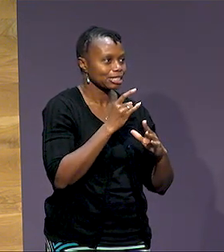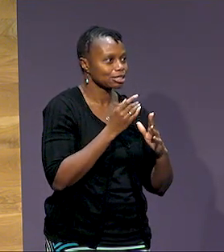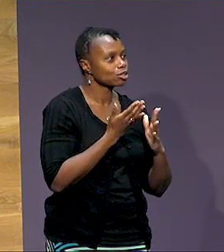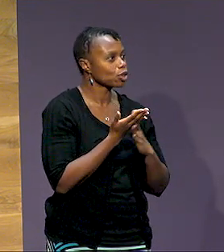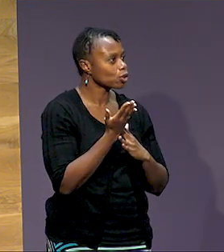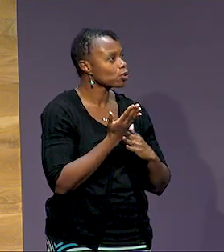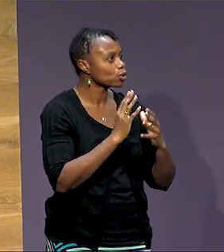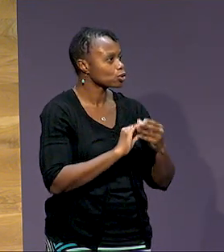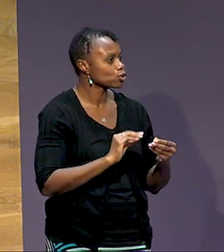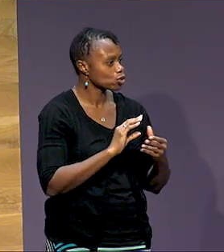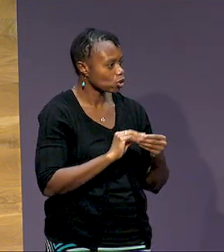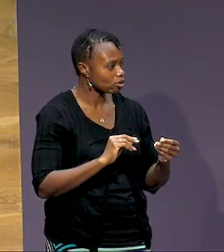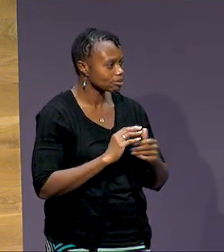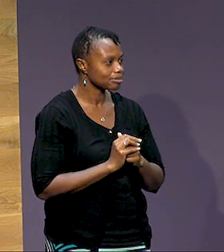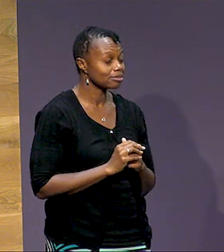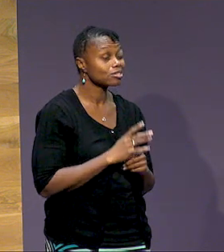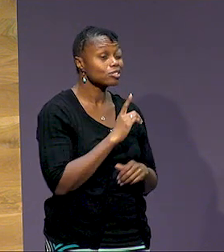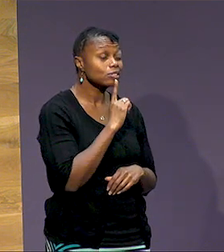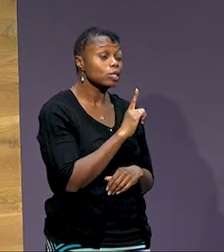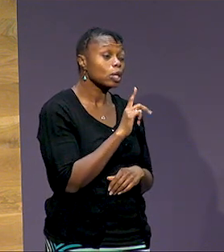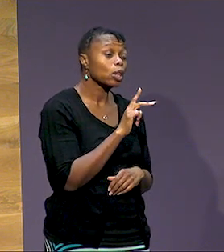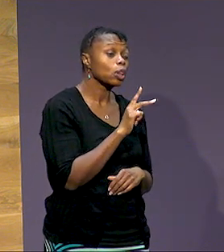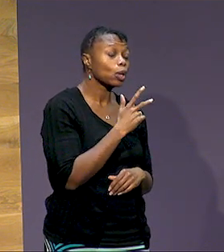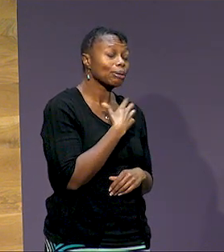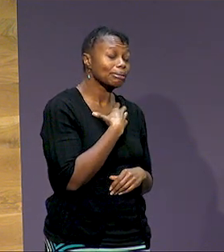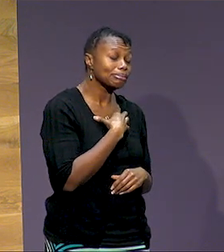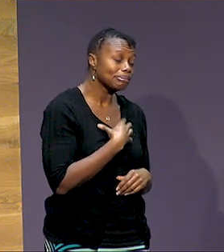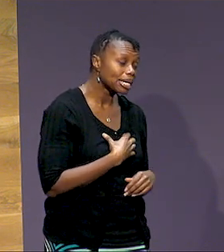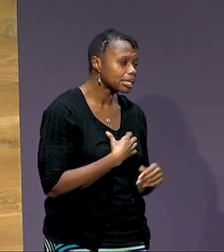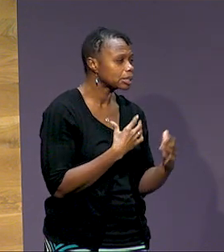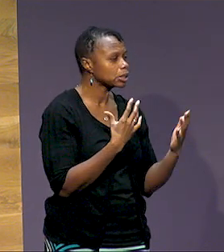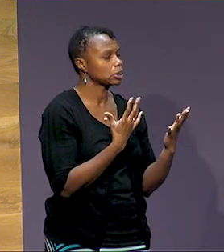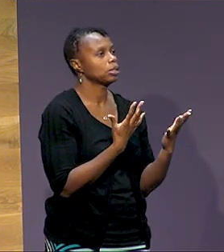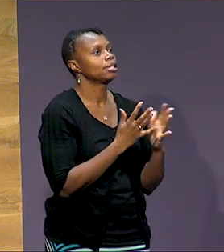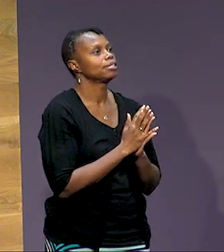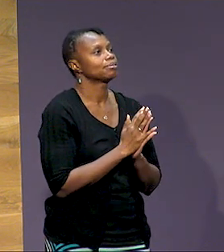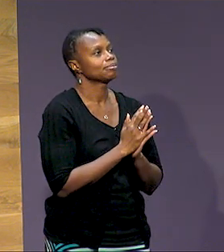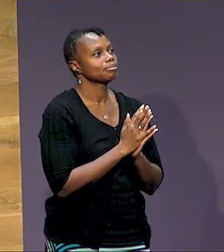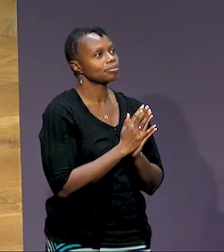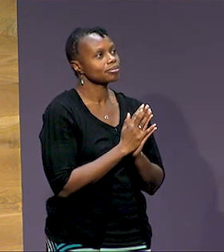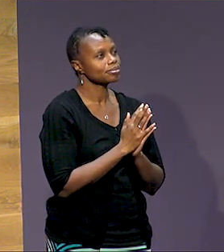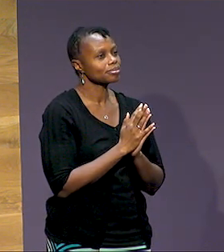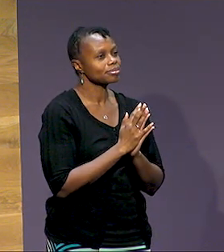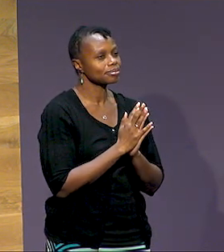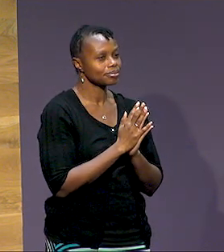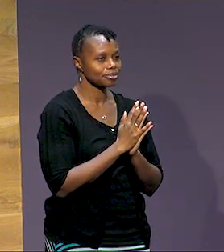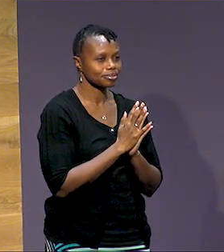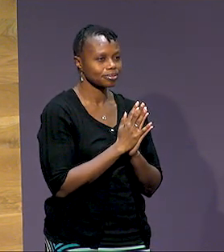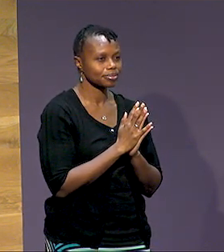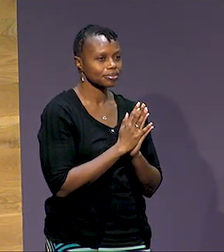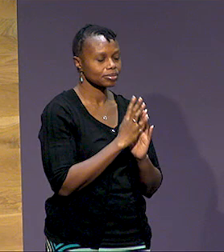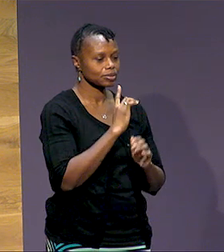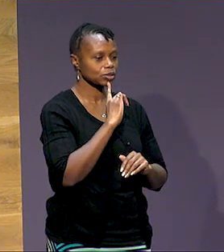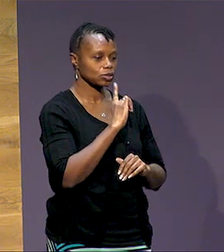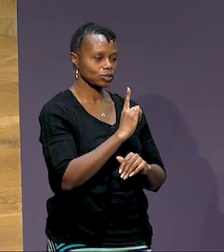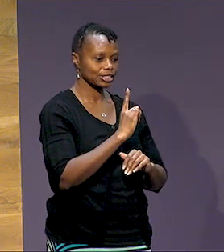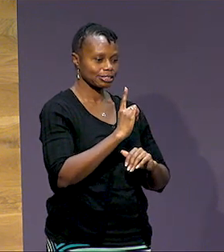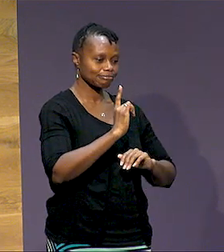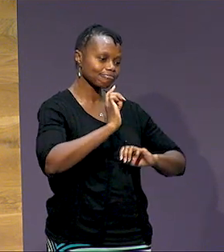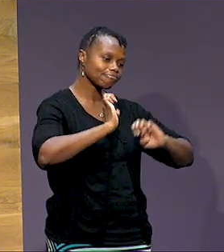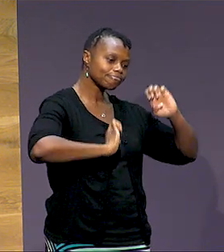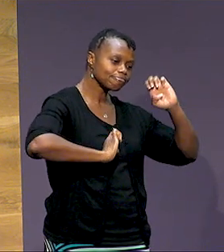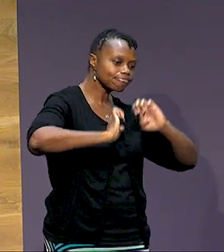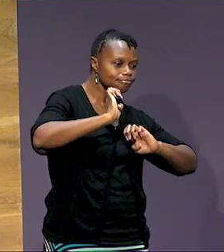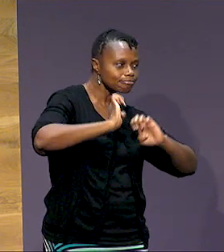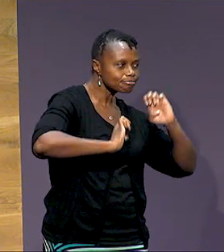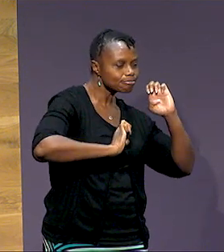And the real passion project that kind of got me into this space was experimenting with and trying